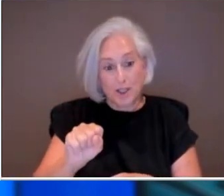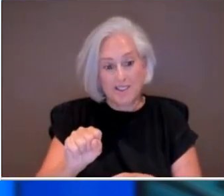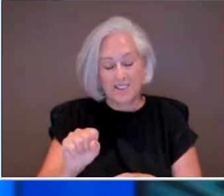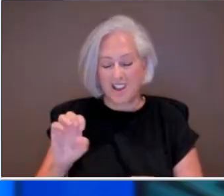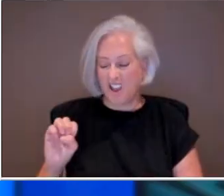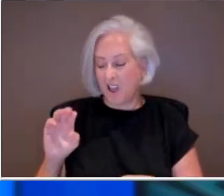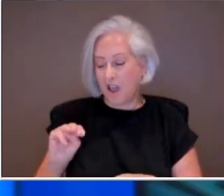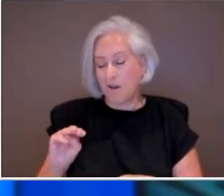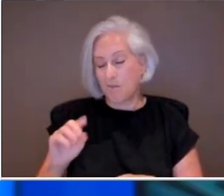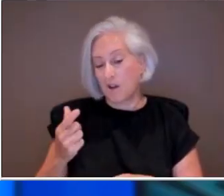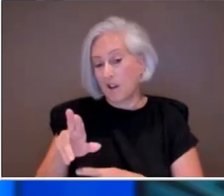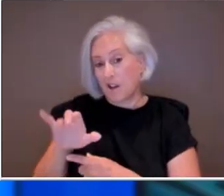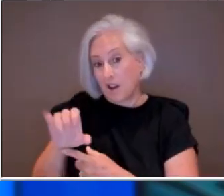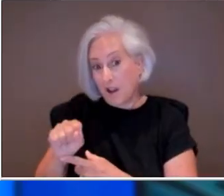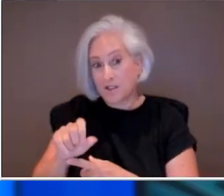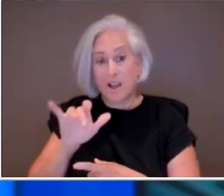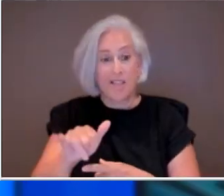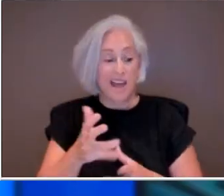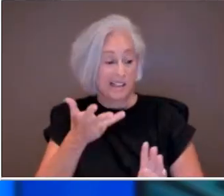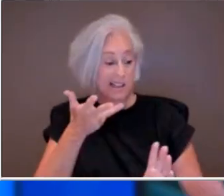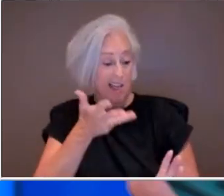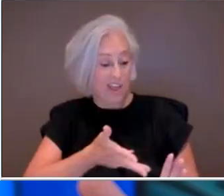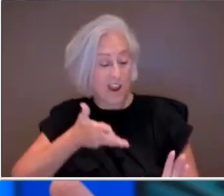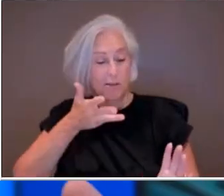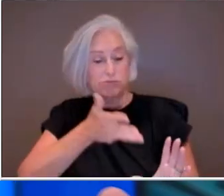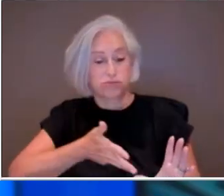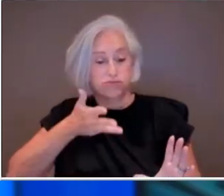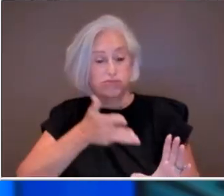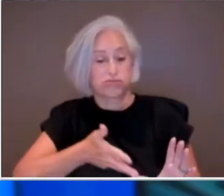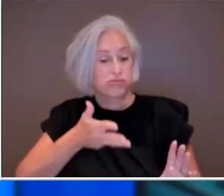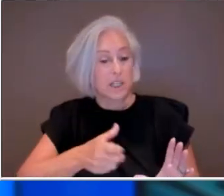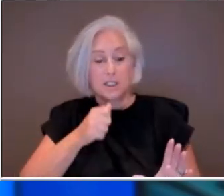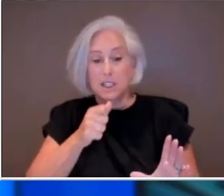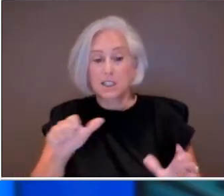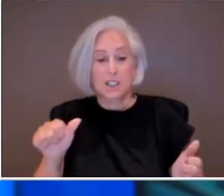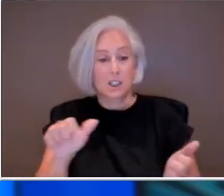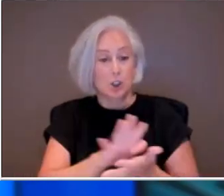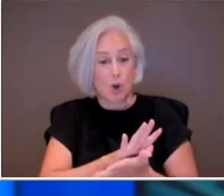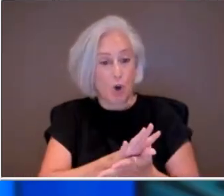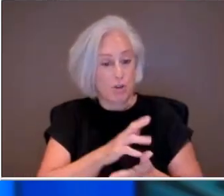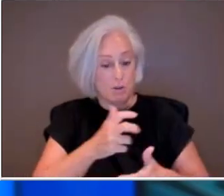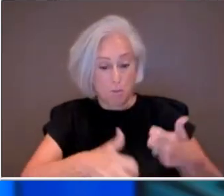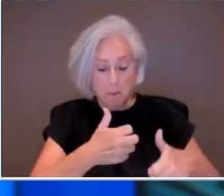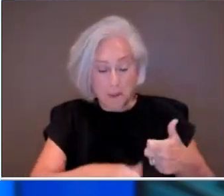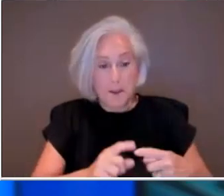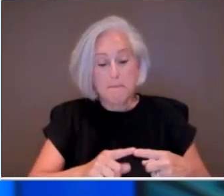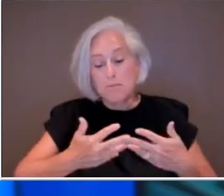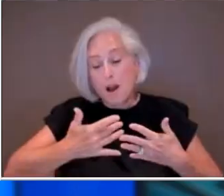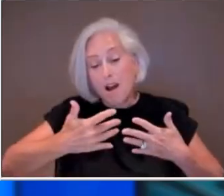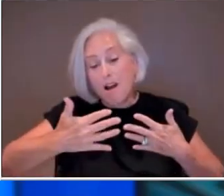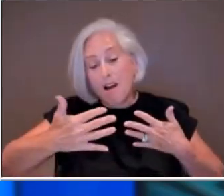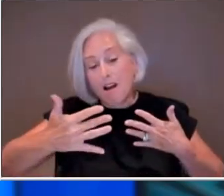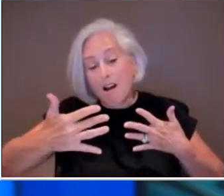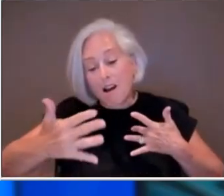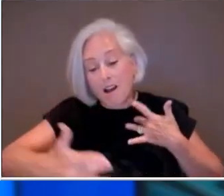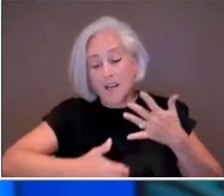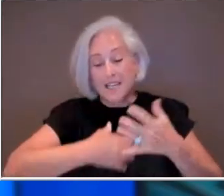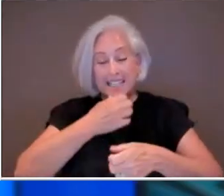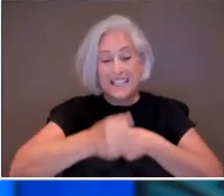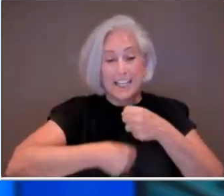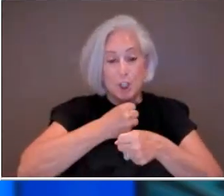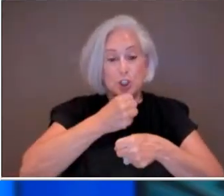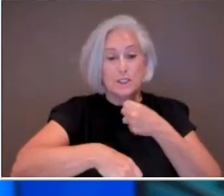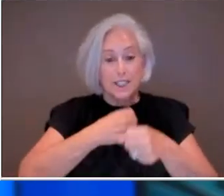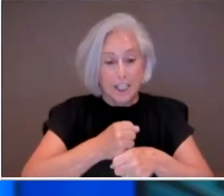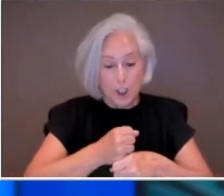it's harmless, it doesn't cause any problems, but over years it might be triggered by something that we're trying to learn